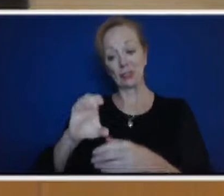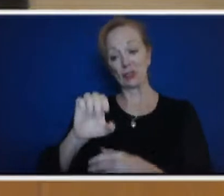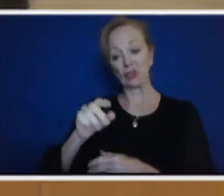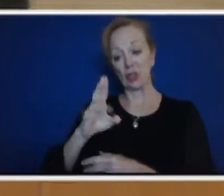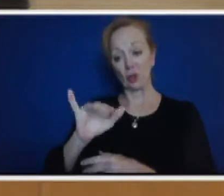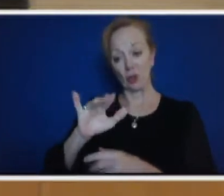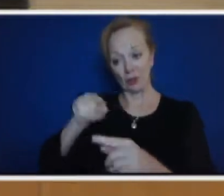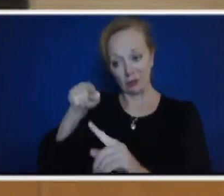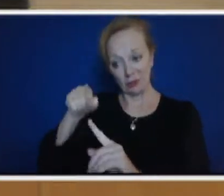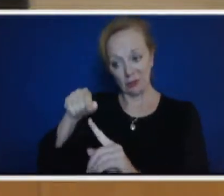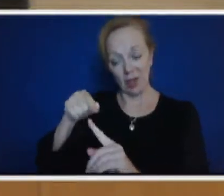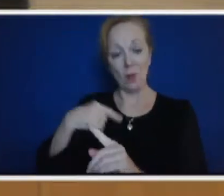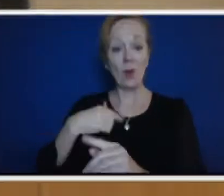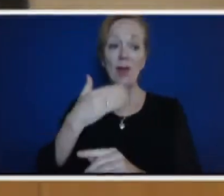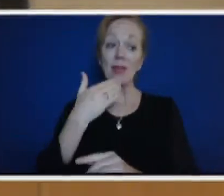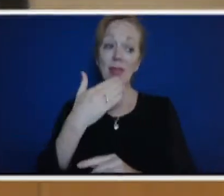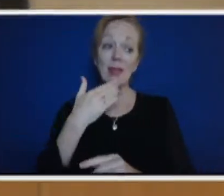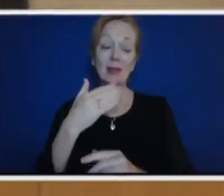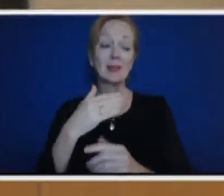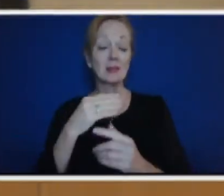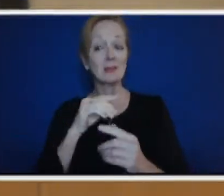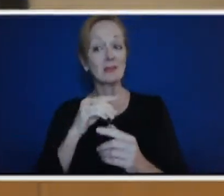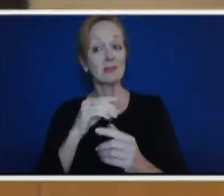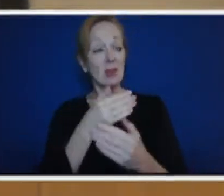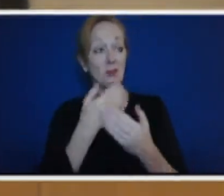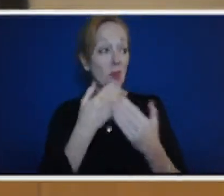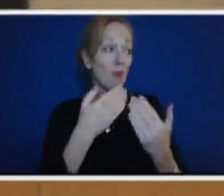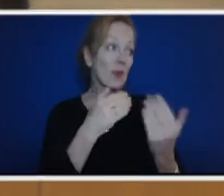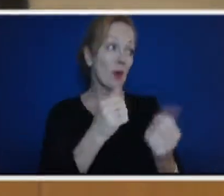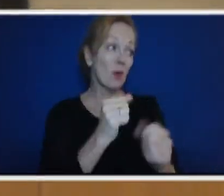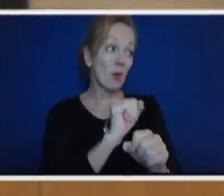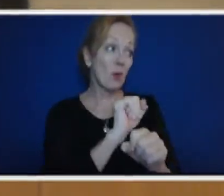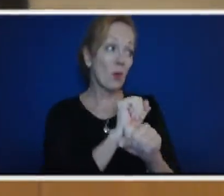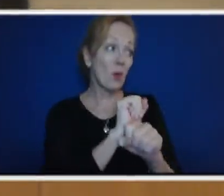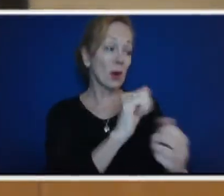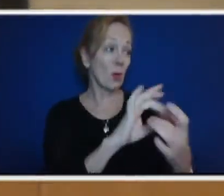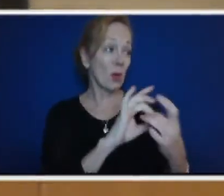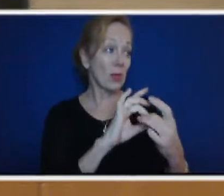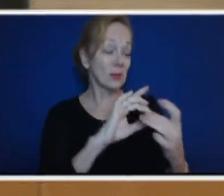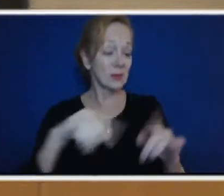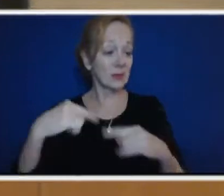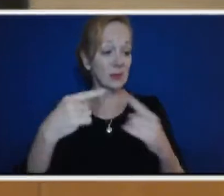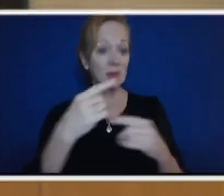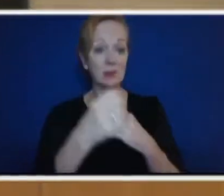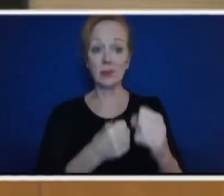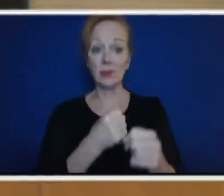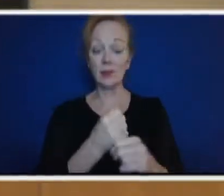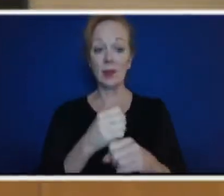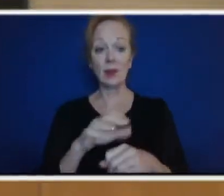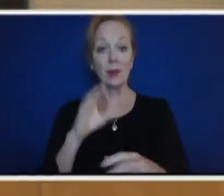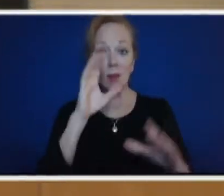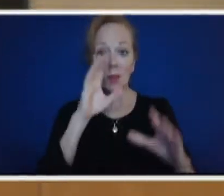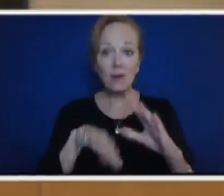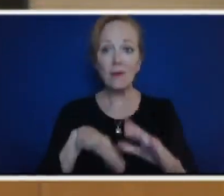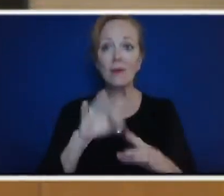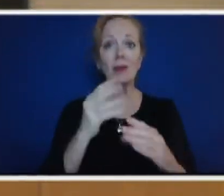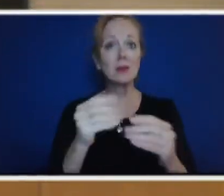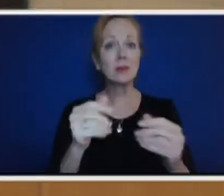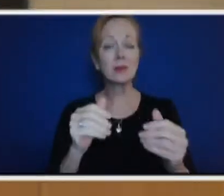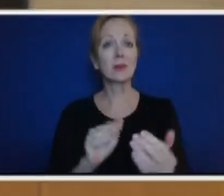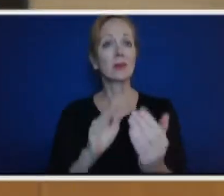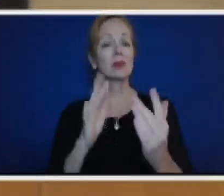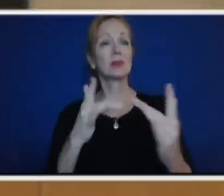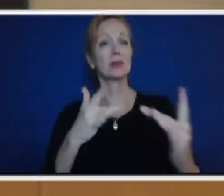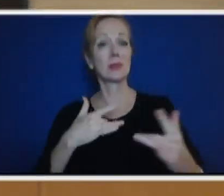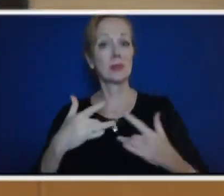CDOT and Mr. Ed McKinney for working with us over the last 2 years to find a solution that will really address our